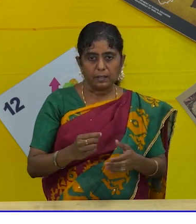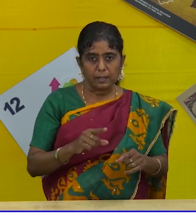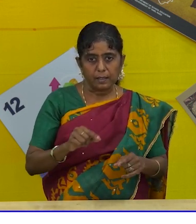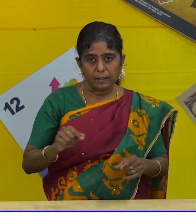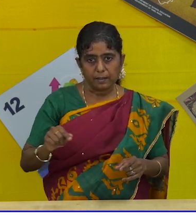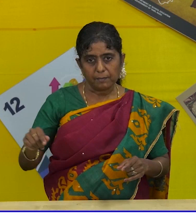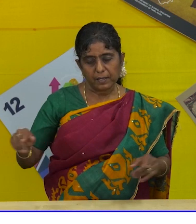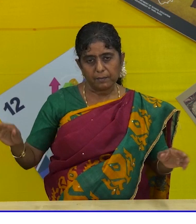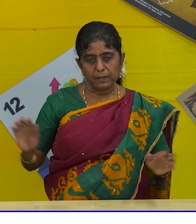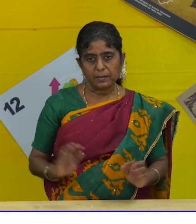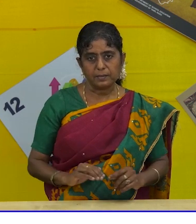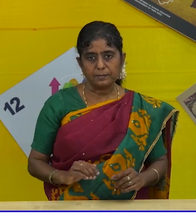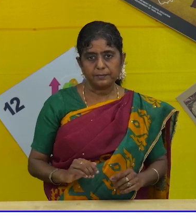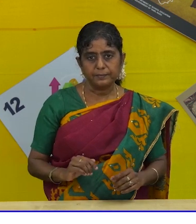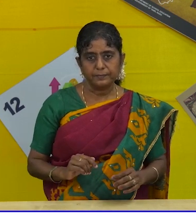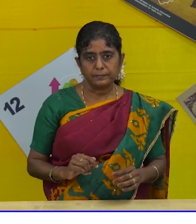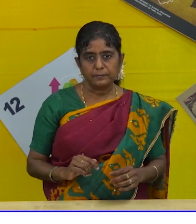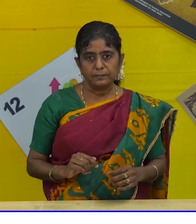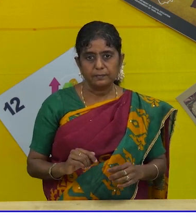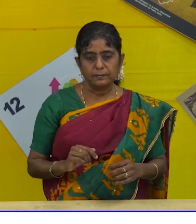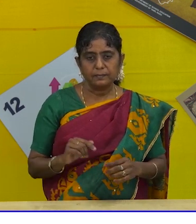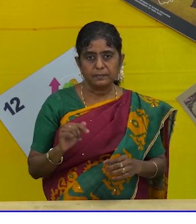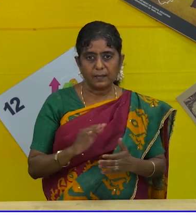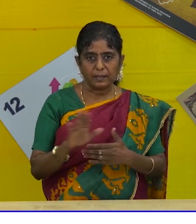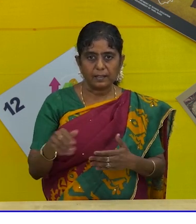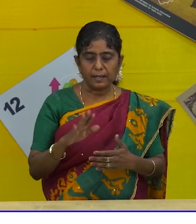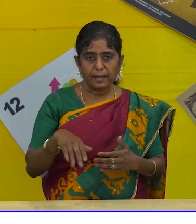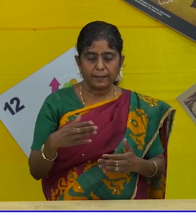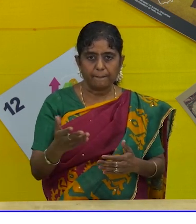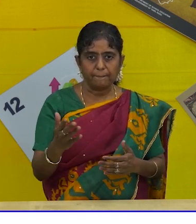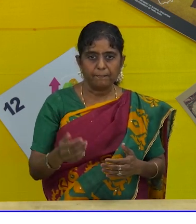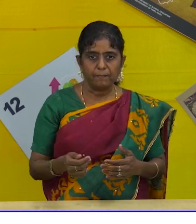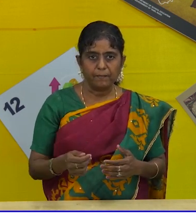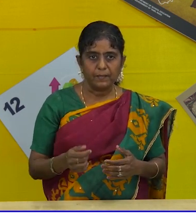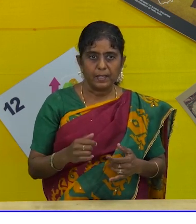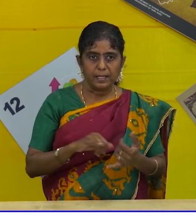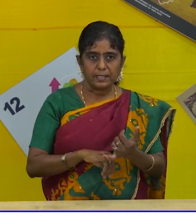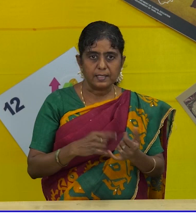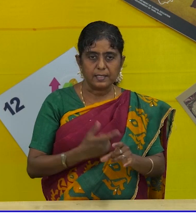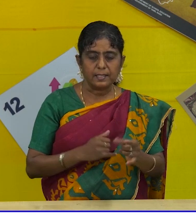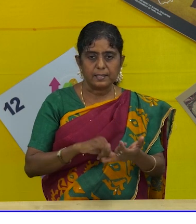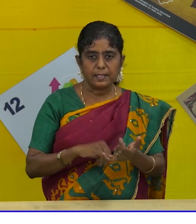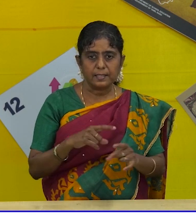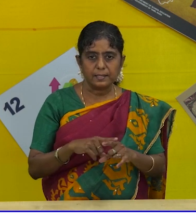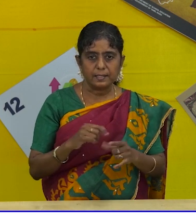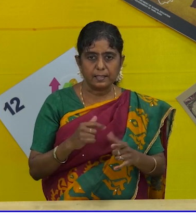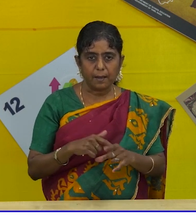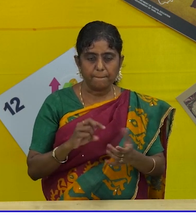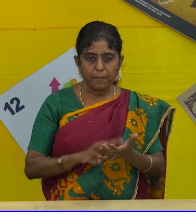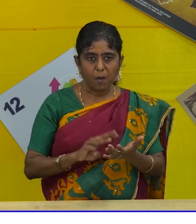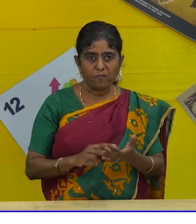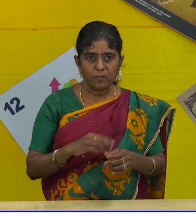points, infinitely many number of points. So in this case also, the system of a linear equation should